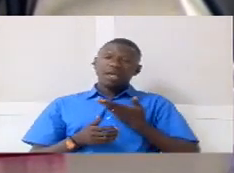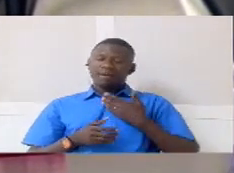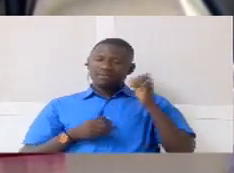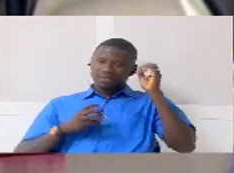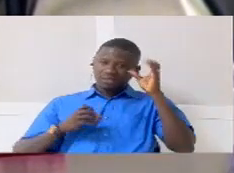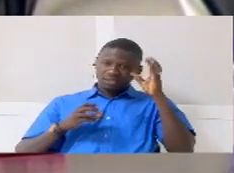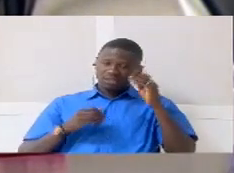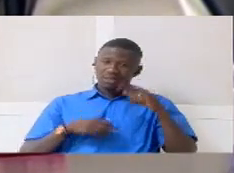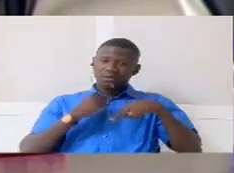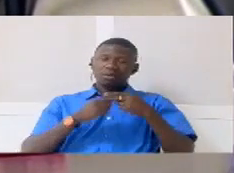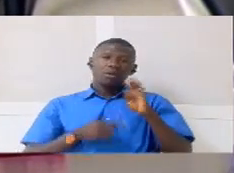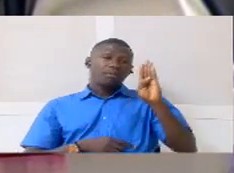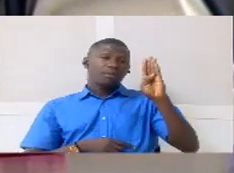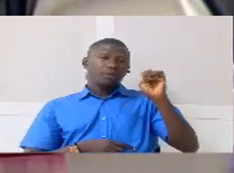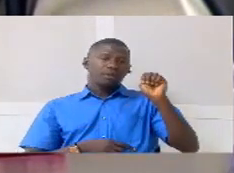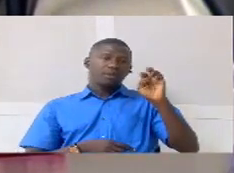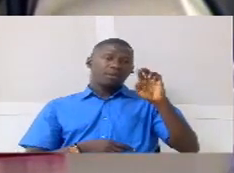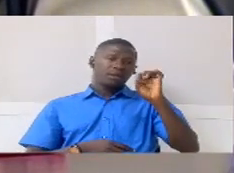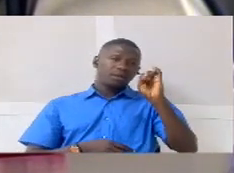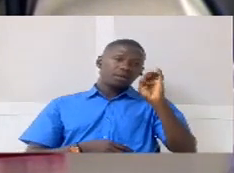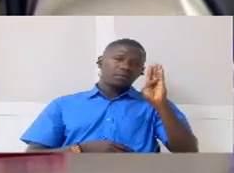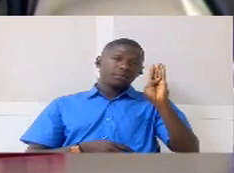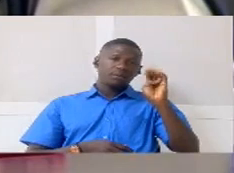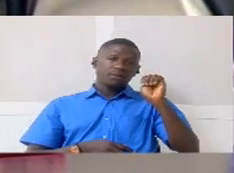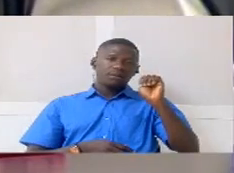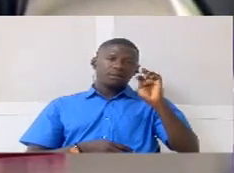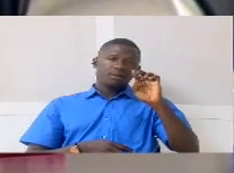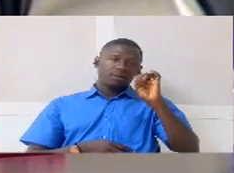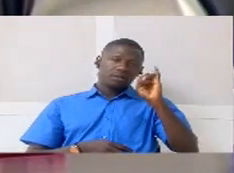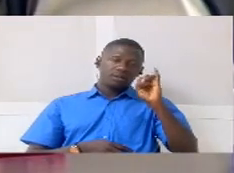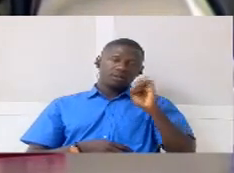soton misal kam ama akuran ya mari muta.